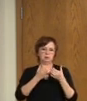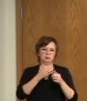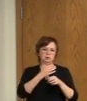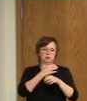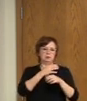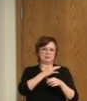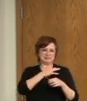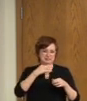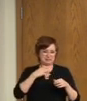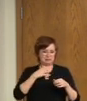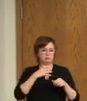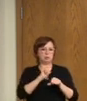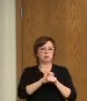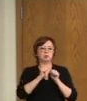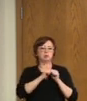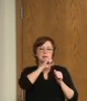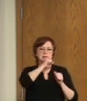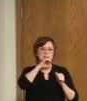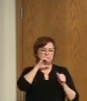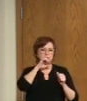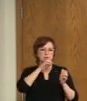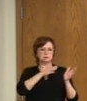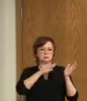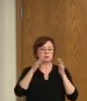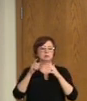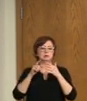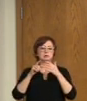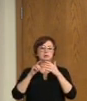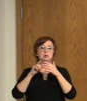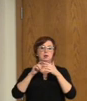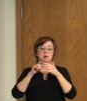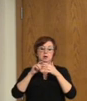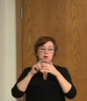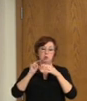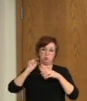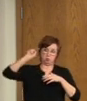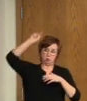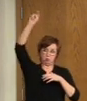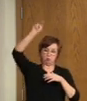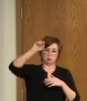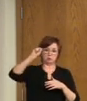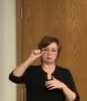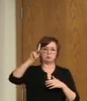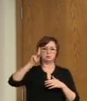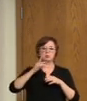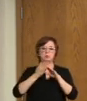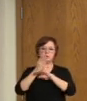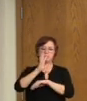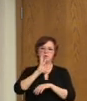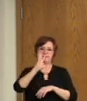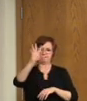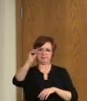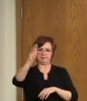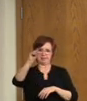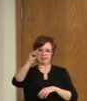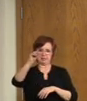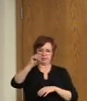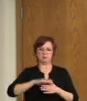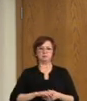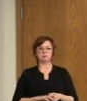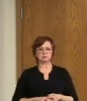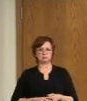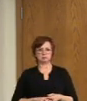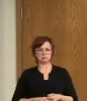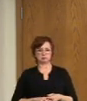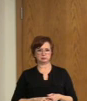in the far north, we're looking at anybody over the age of 50. Those are the ones that we've targeted, that we've laid out. Is there